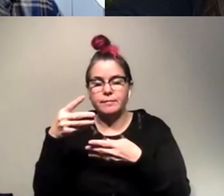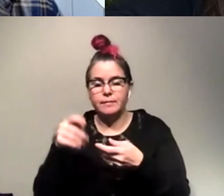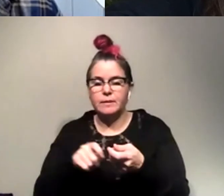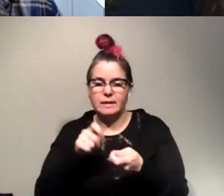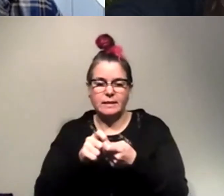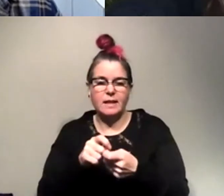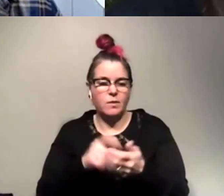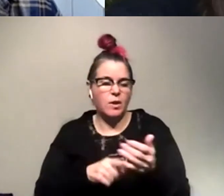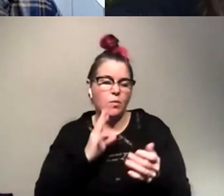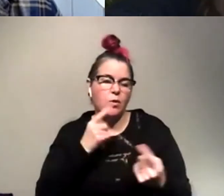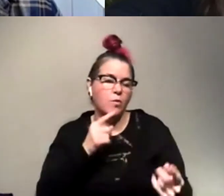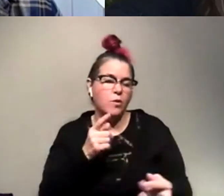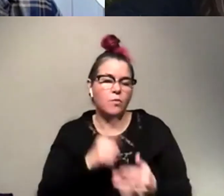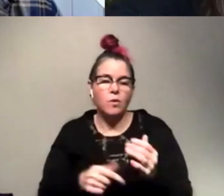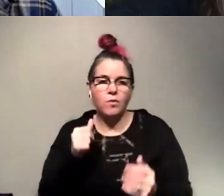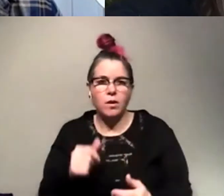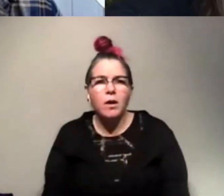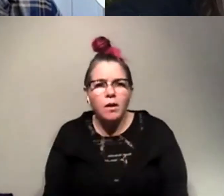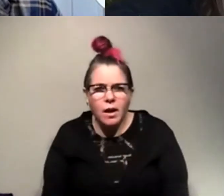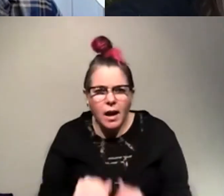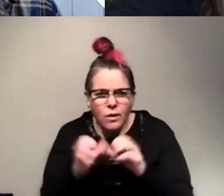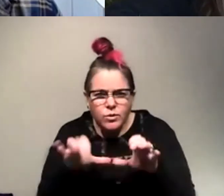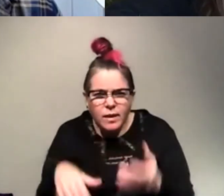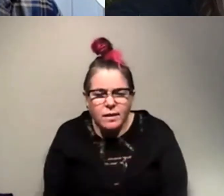what won't. Cool. So how the heck do you do that?